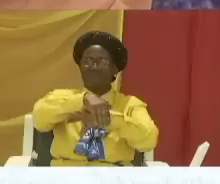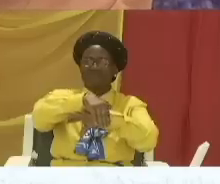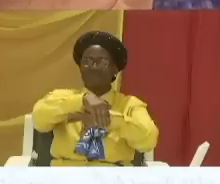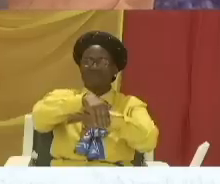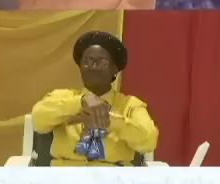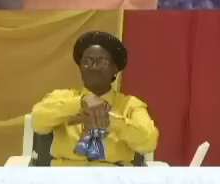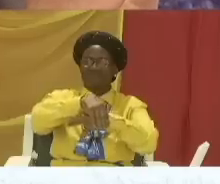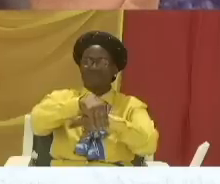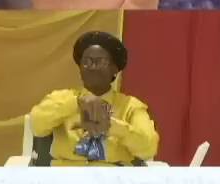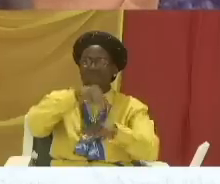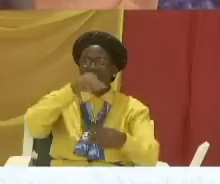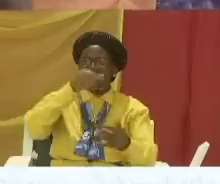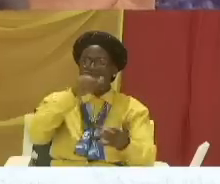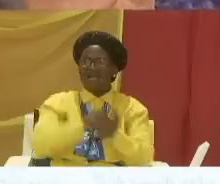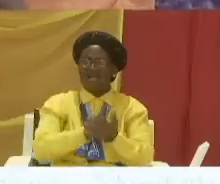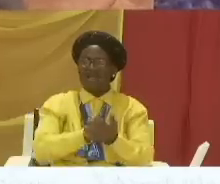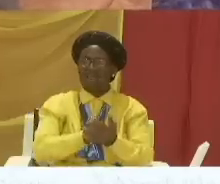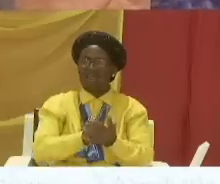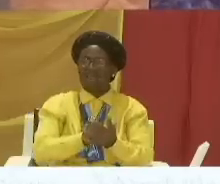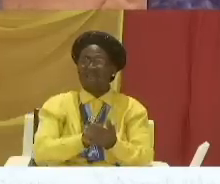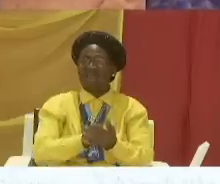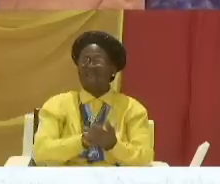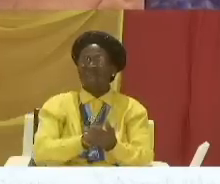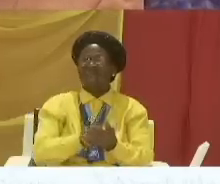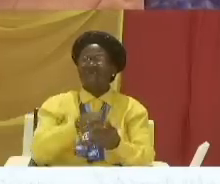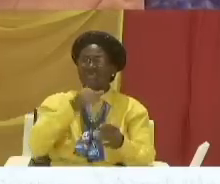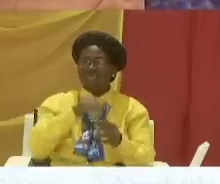That as an act of faith,